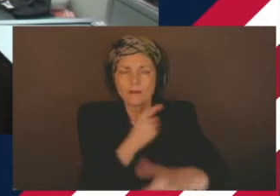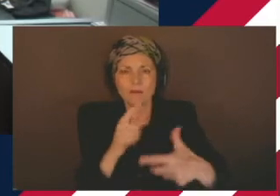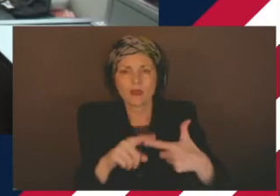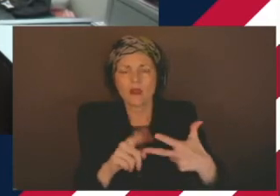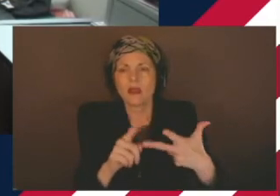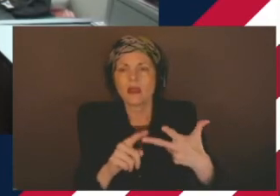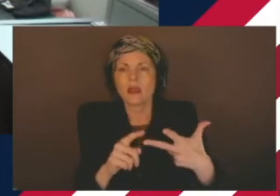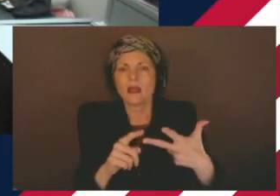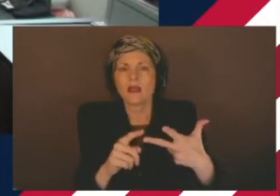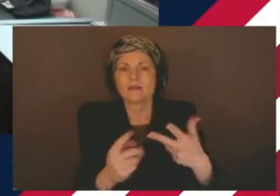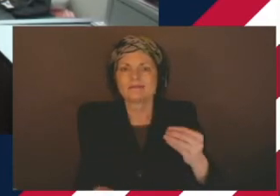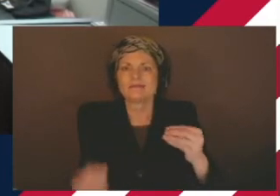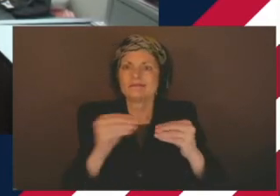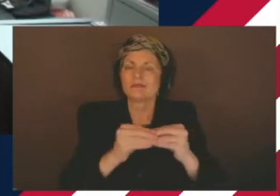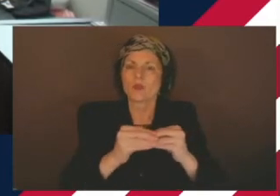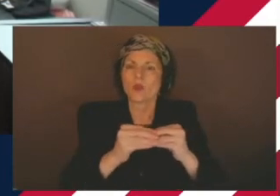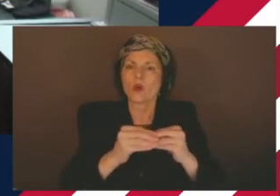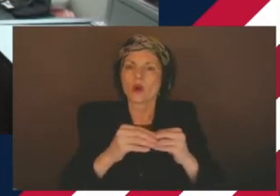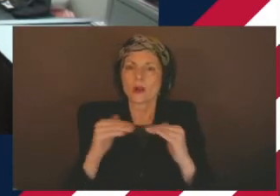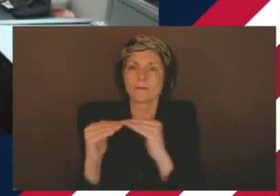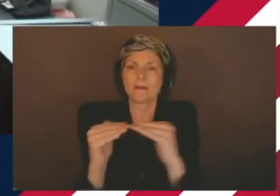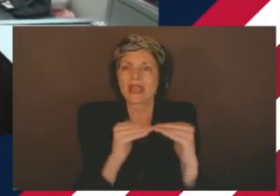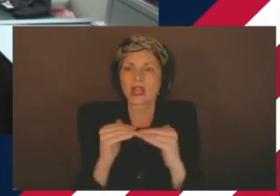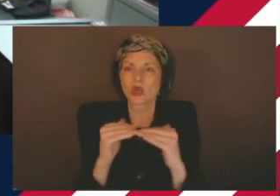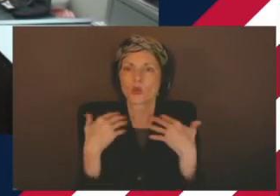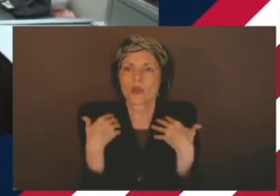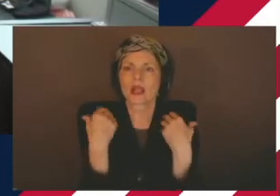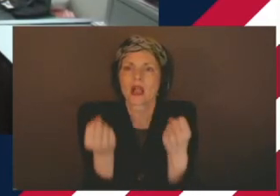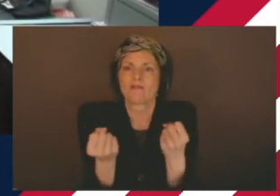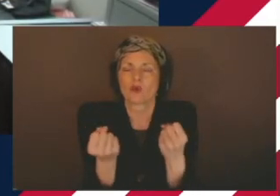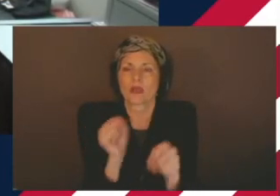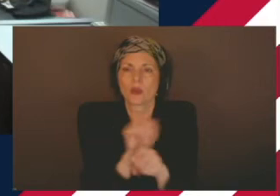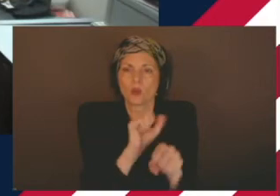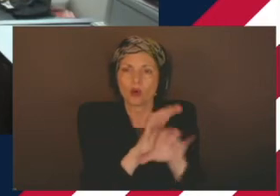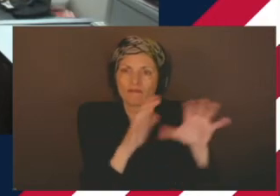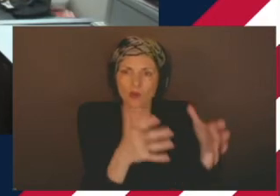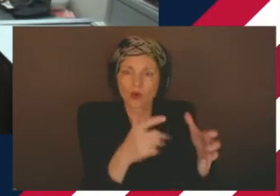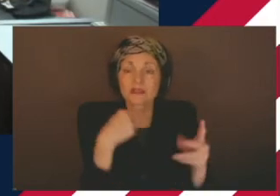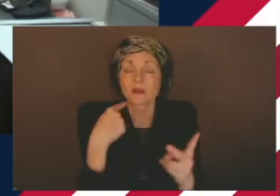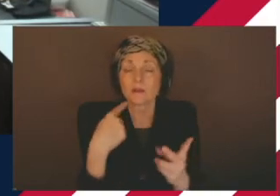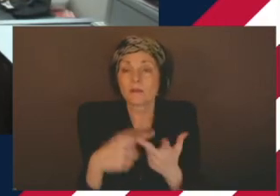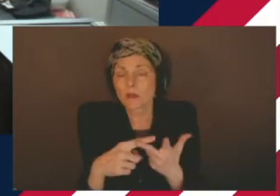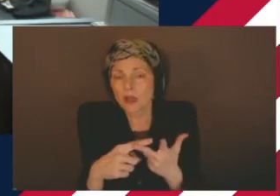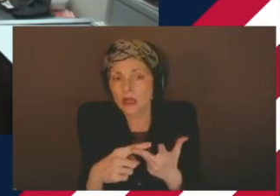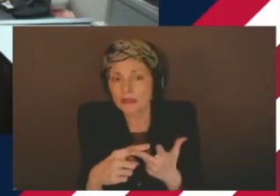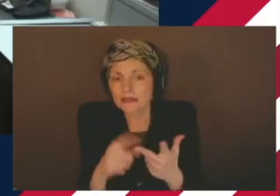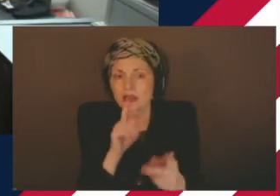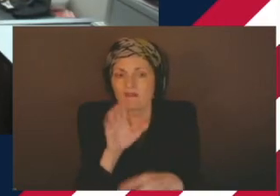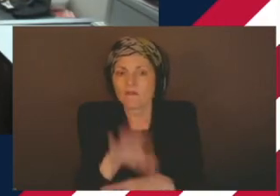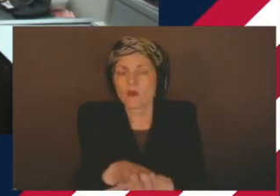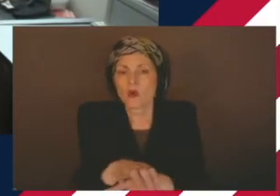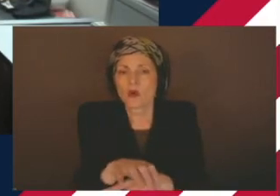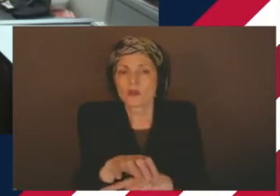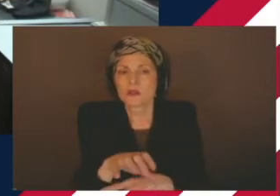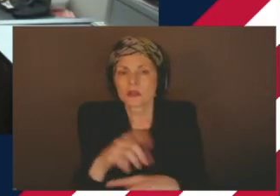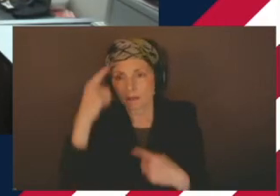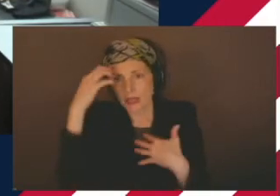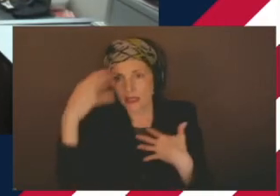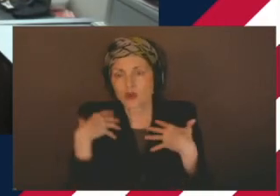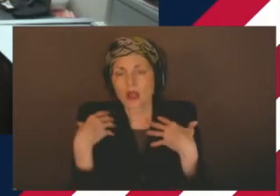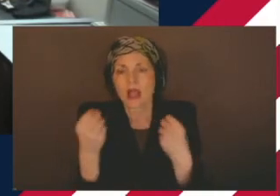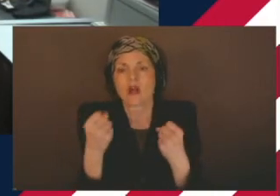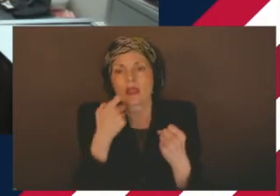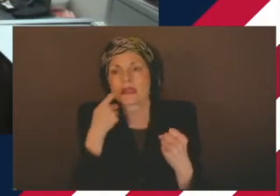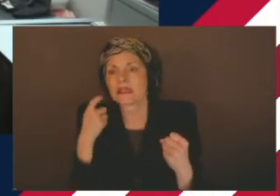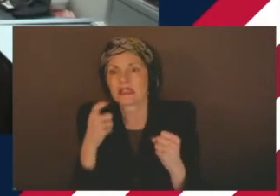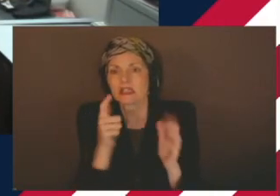workforce, and finally, enforcing the Mental Health and Addiction Parity Act of 2008. I believe that